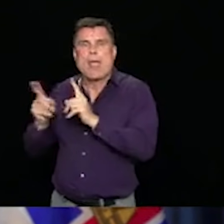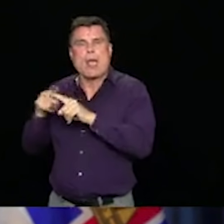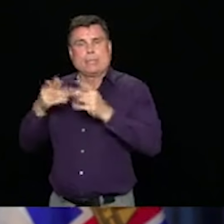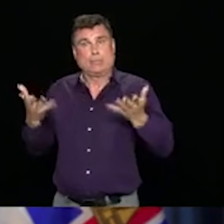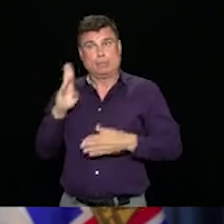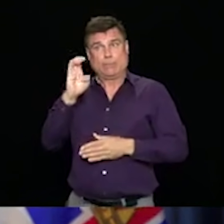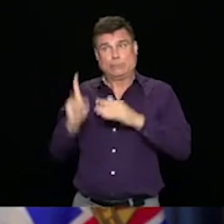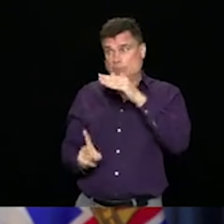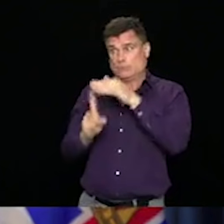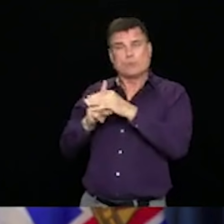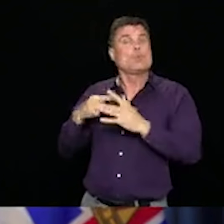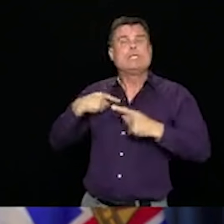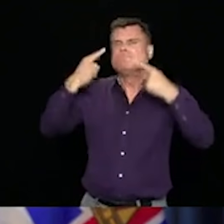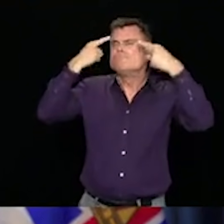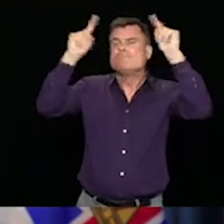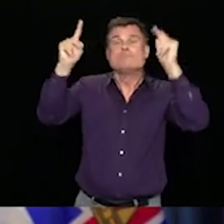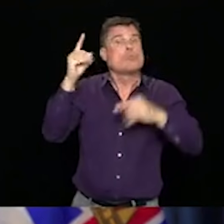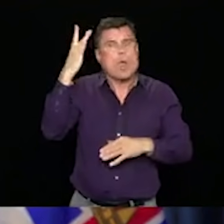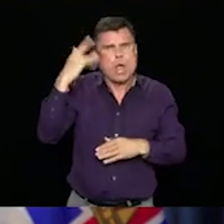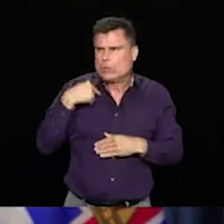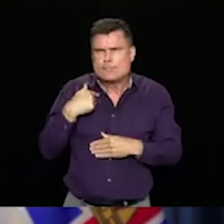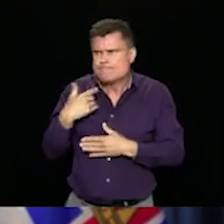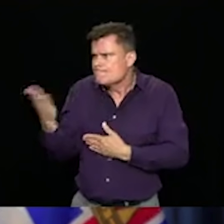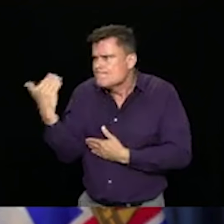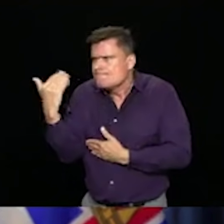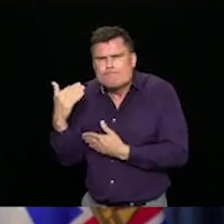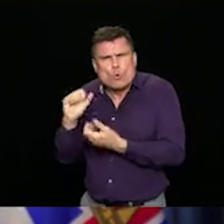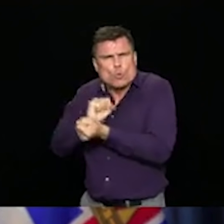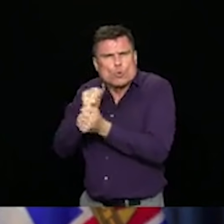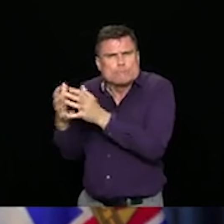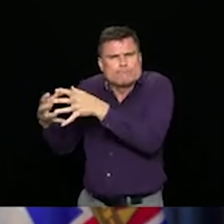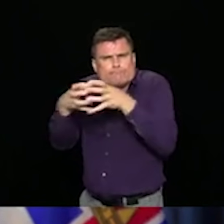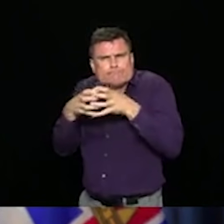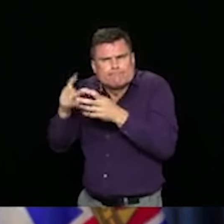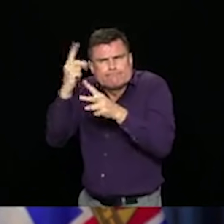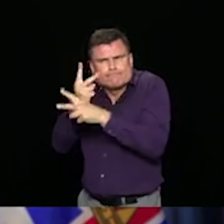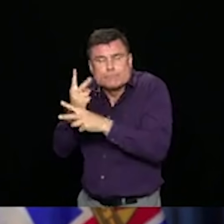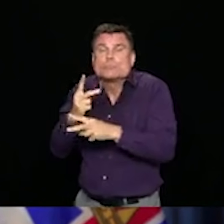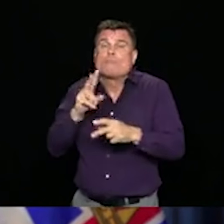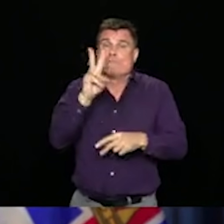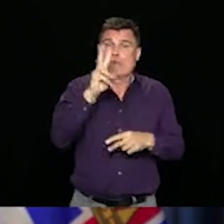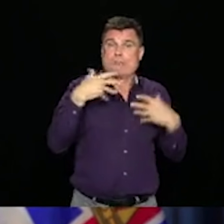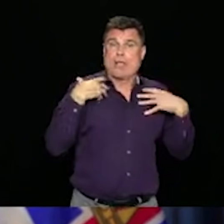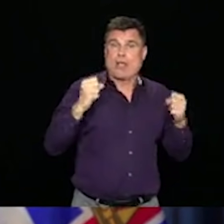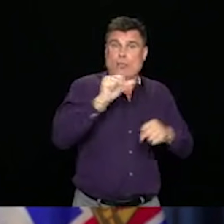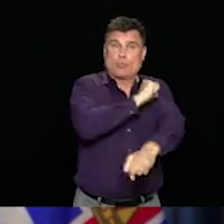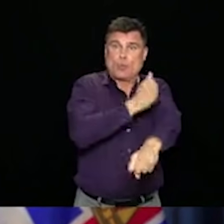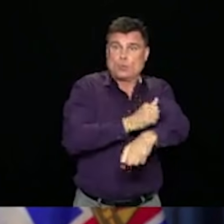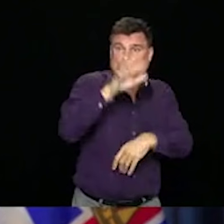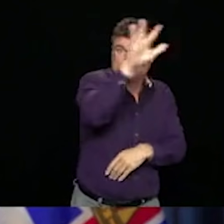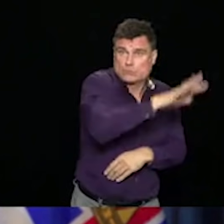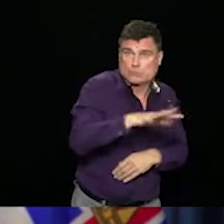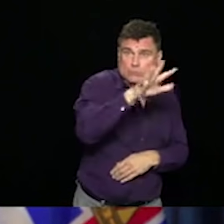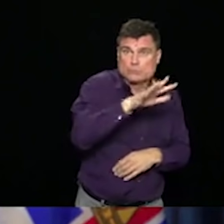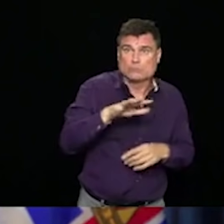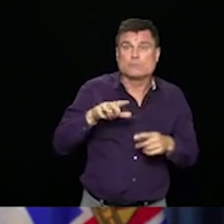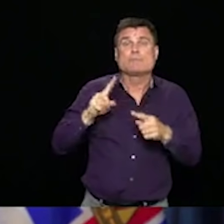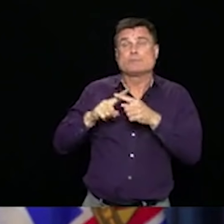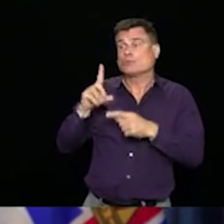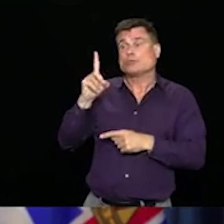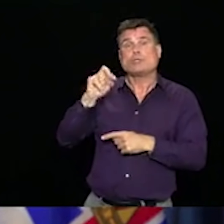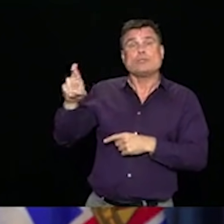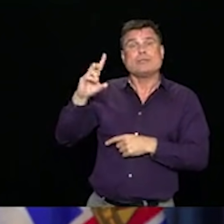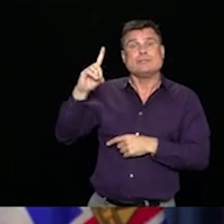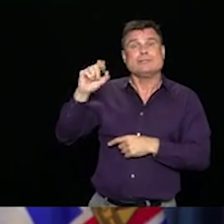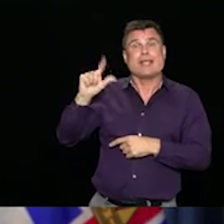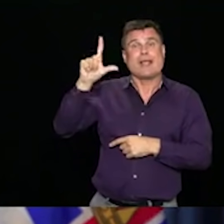of the extraordinary work of medical health officers like Dr. Patricia Daly in Vancouver Coastal Health, we have, in many